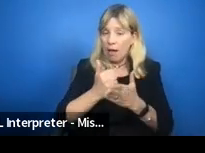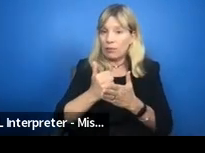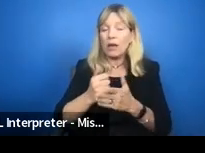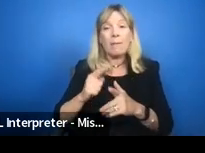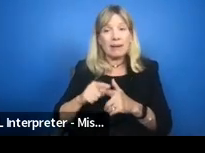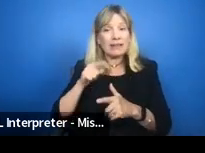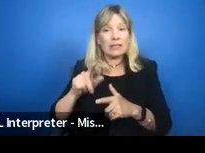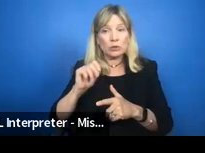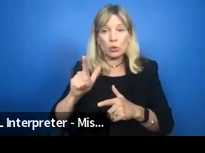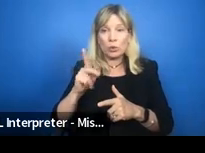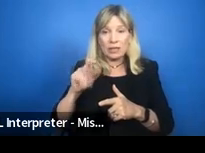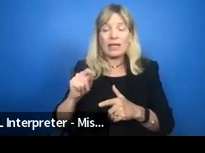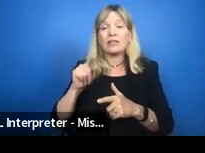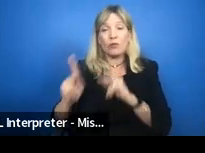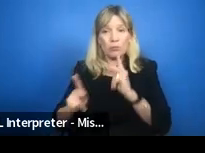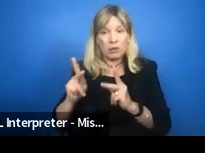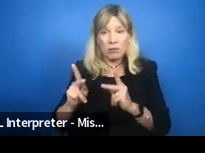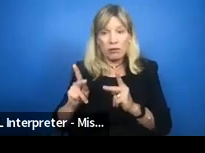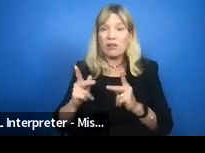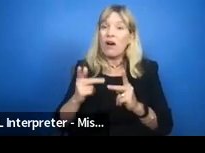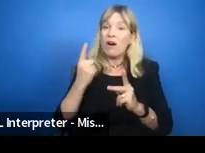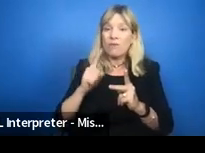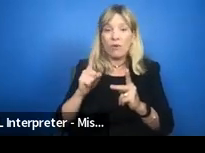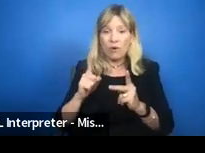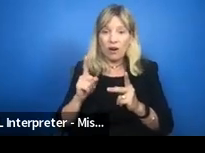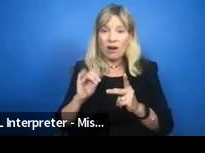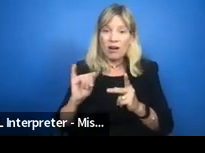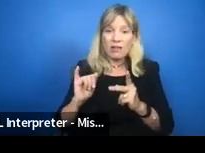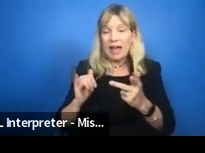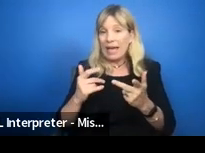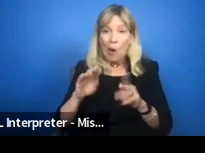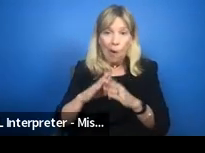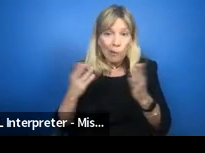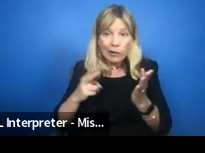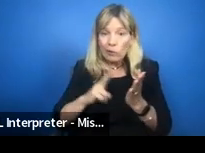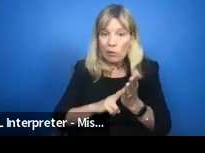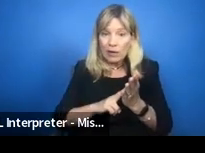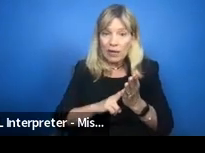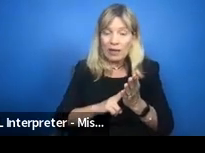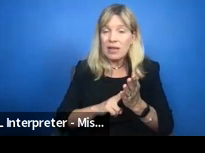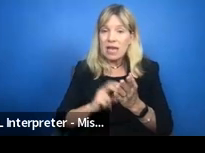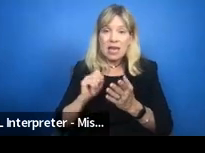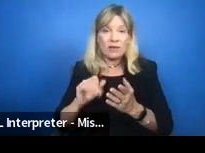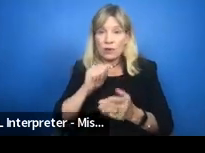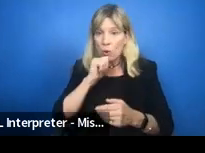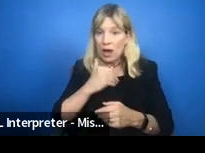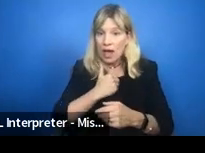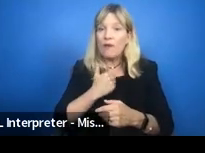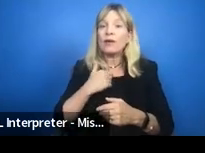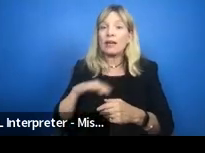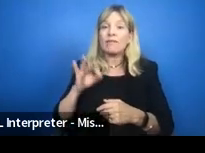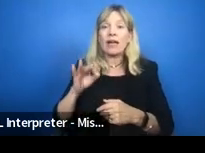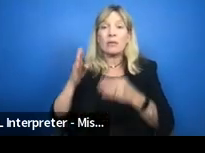the people, kind of like we do Mhm. for open enrollment. So absolutely, we can, if we don't have it, we can find somebody who